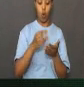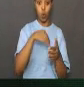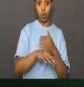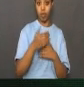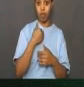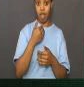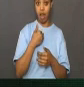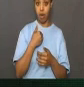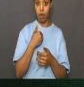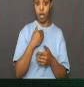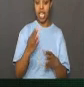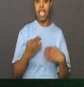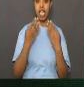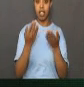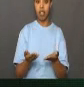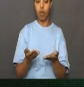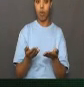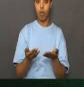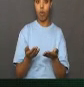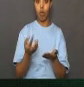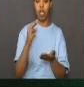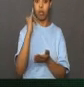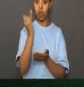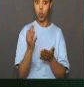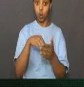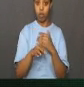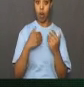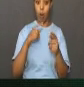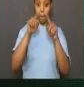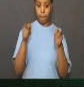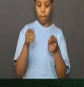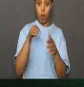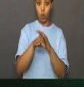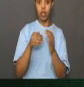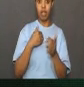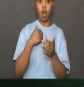molecule is given by the figures in the brackets.